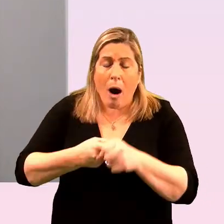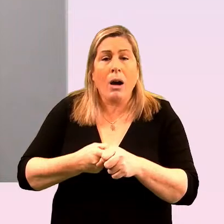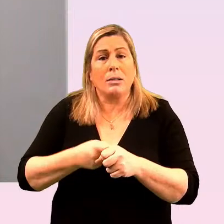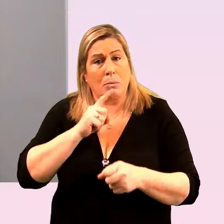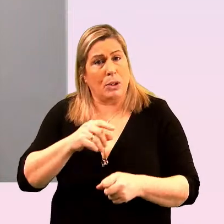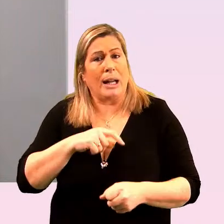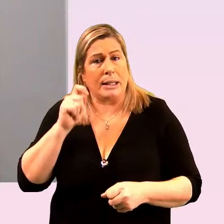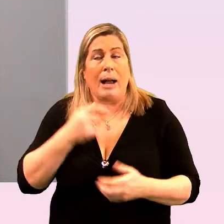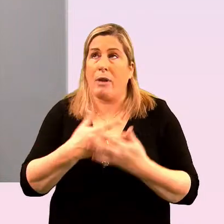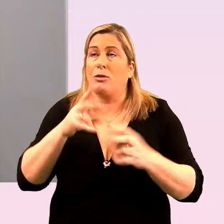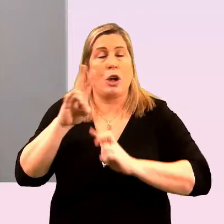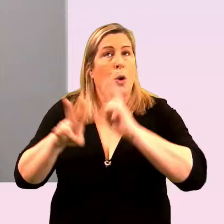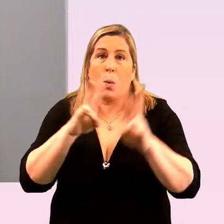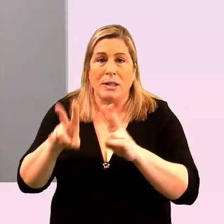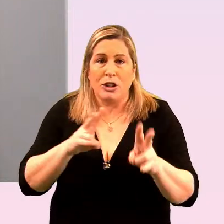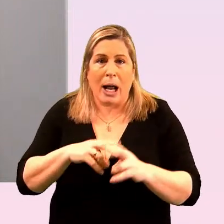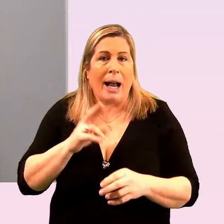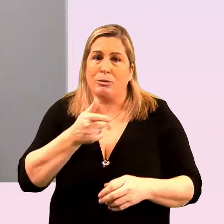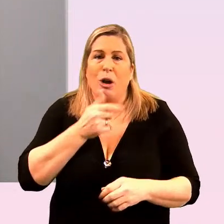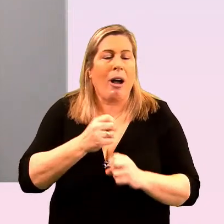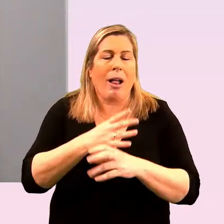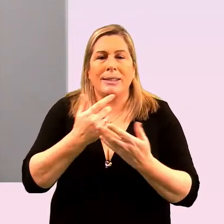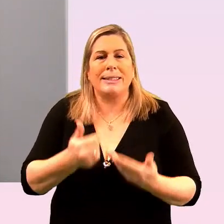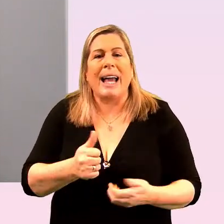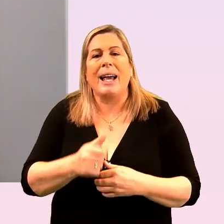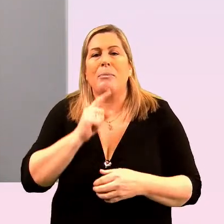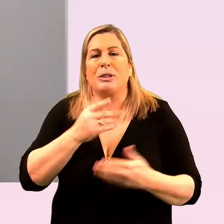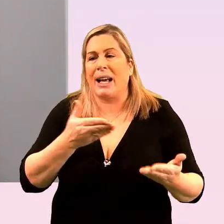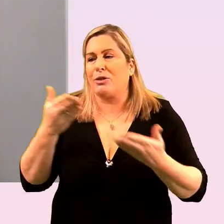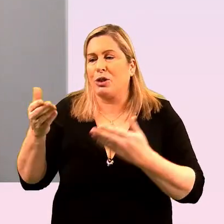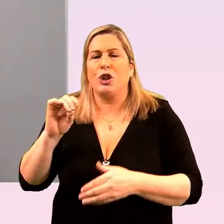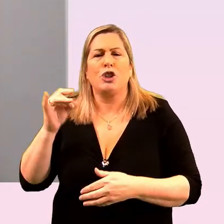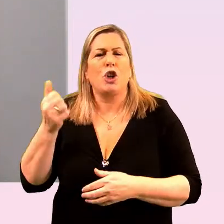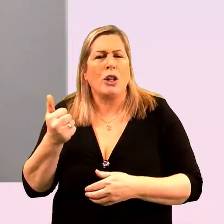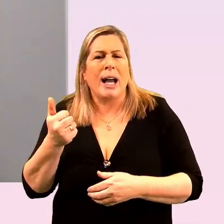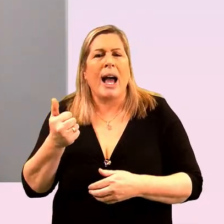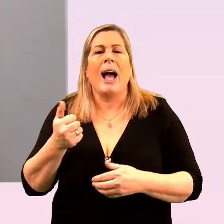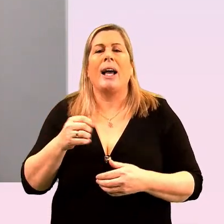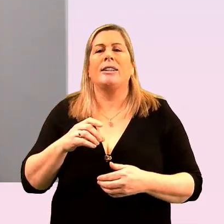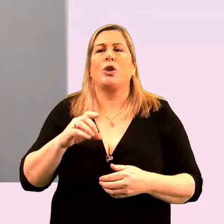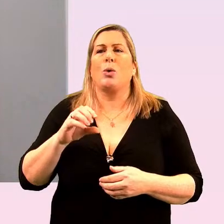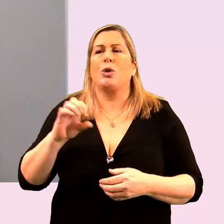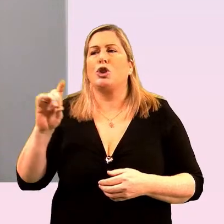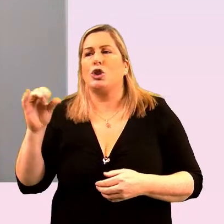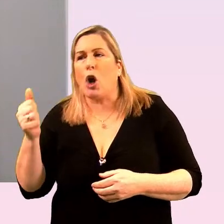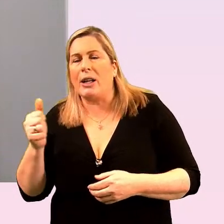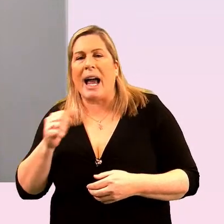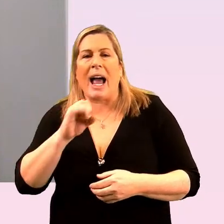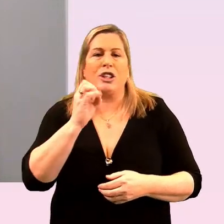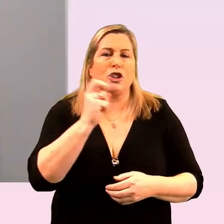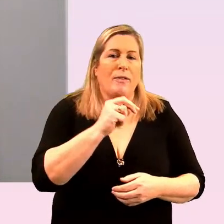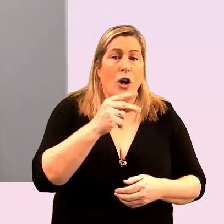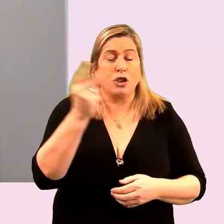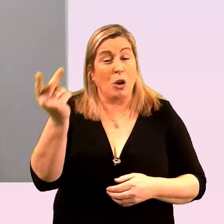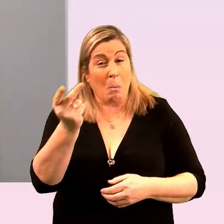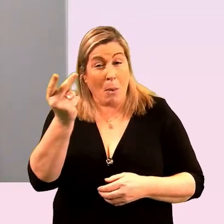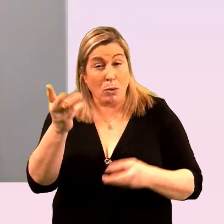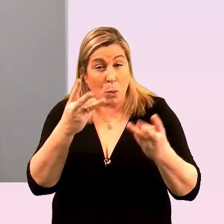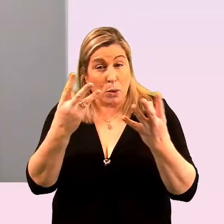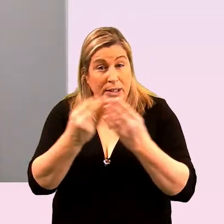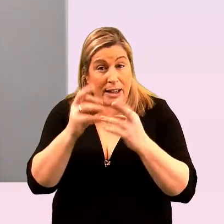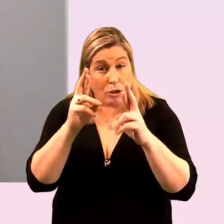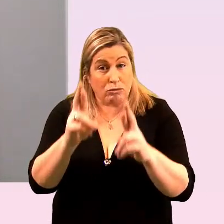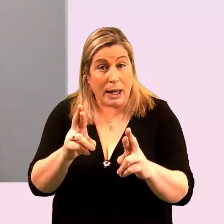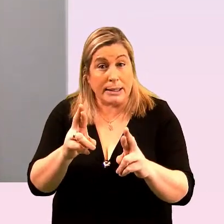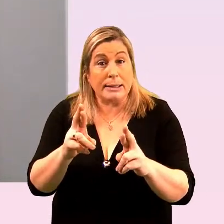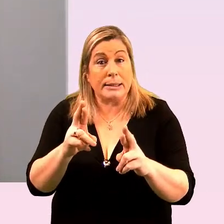much more questions. I could talk to you all day. I'm going to pass over to Shauna now. Shauna and Siobhan, you work together. I think before we went live, you